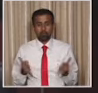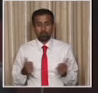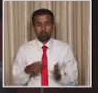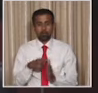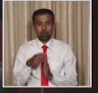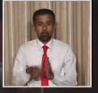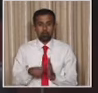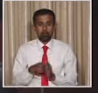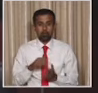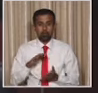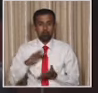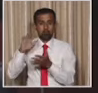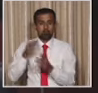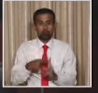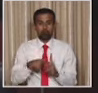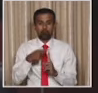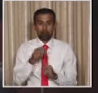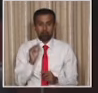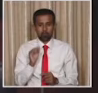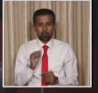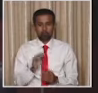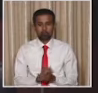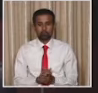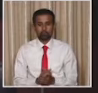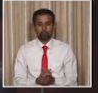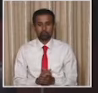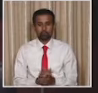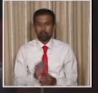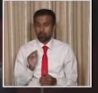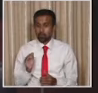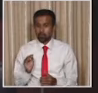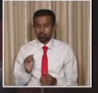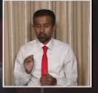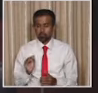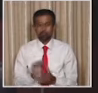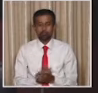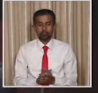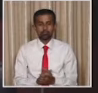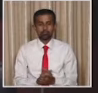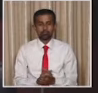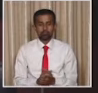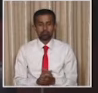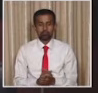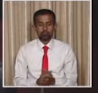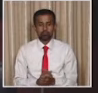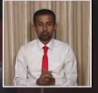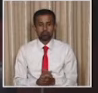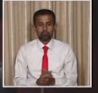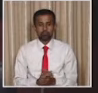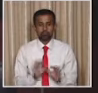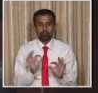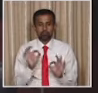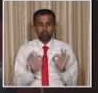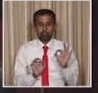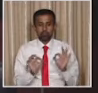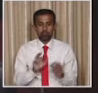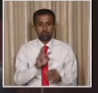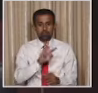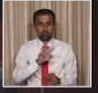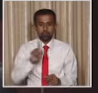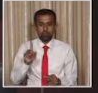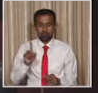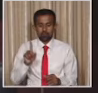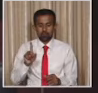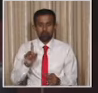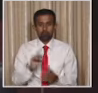11.9. It had actually come down from 13.1 to 11.9. It's nothing to